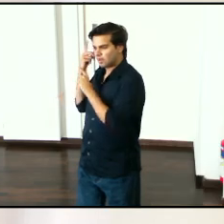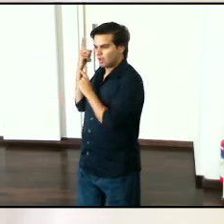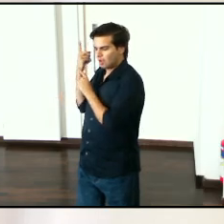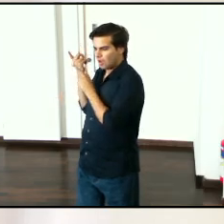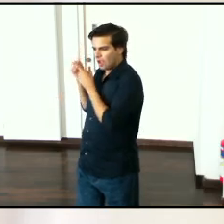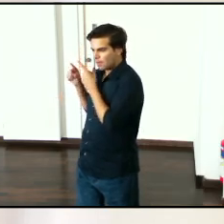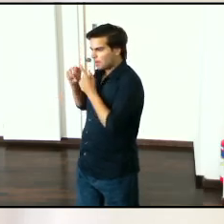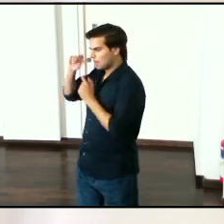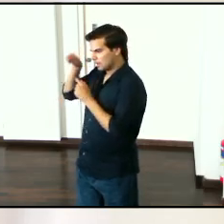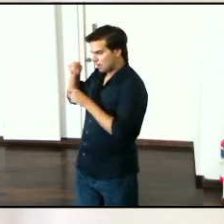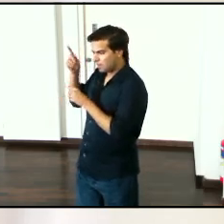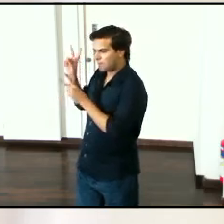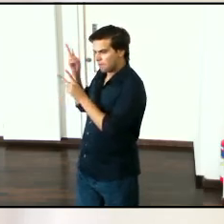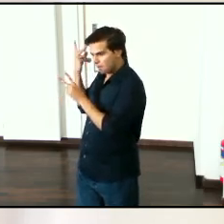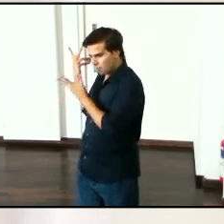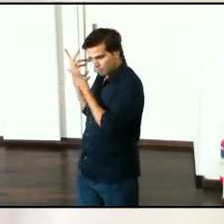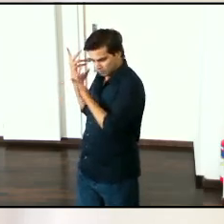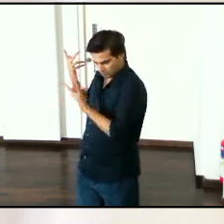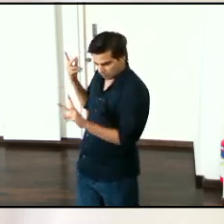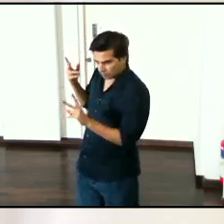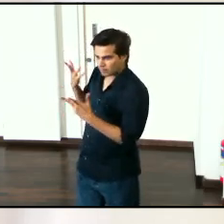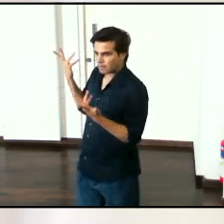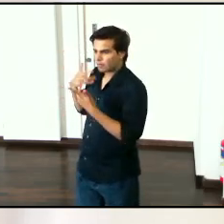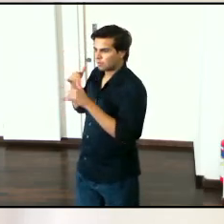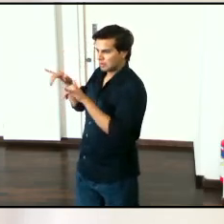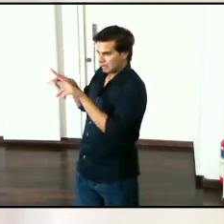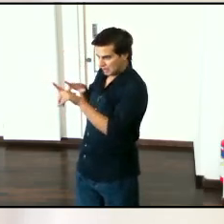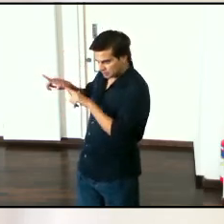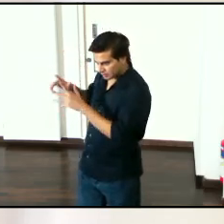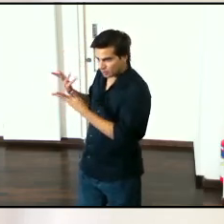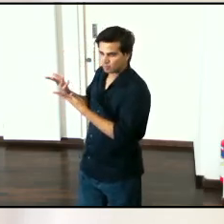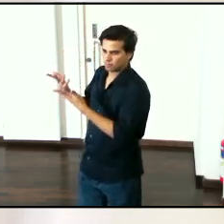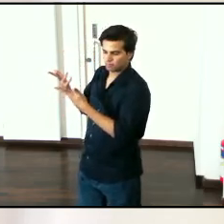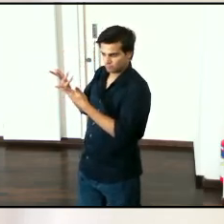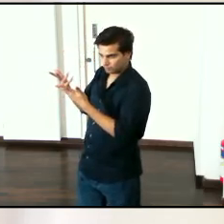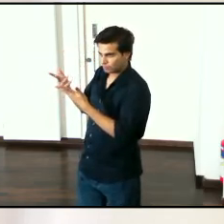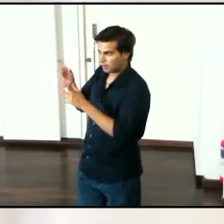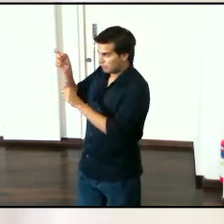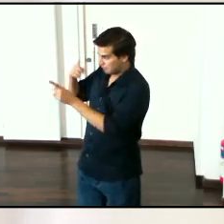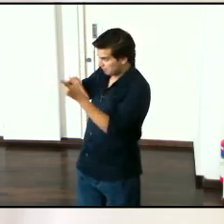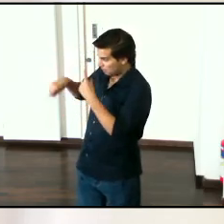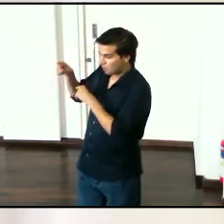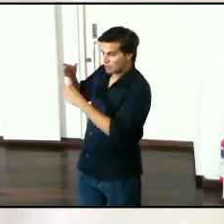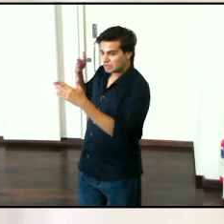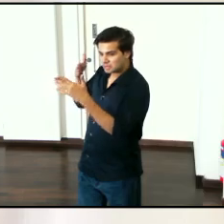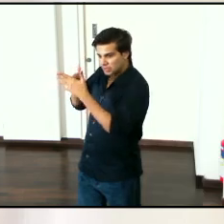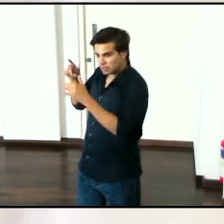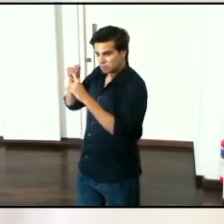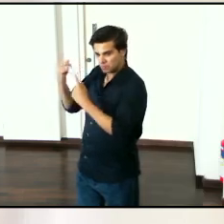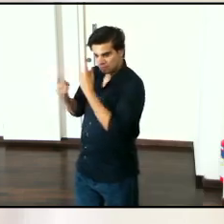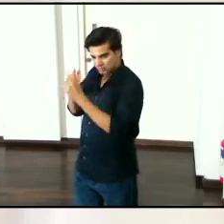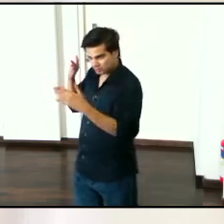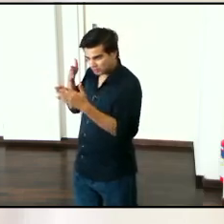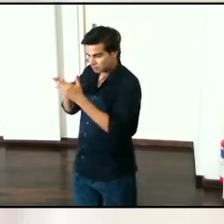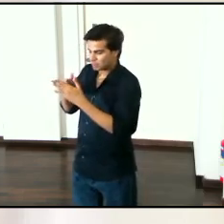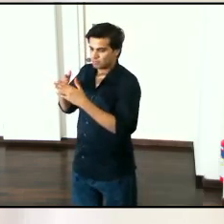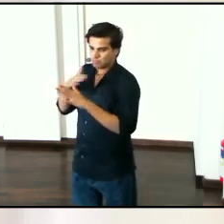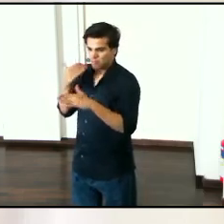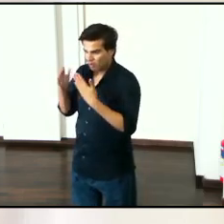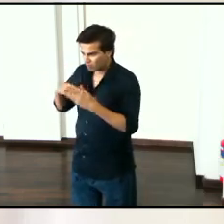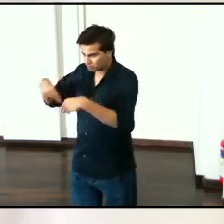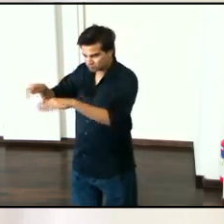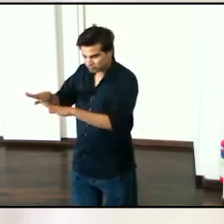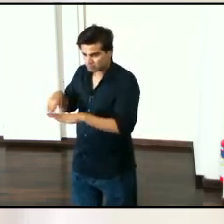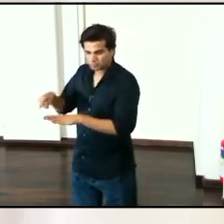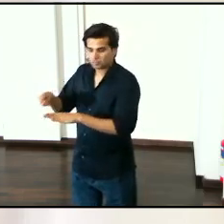of India, a different kind of political landscape, where political struggles, bodies on the streets were